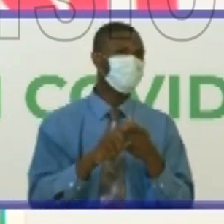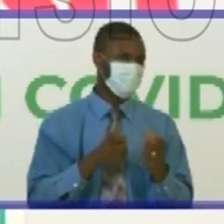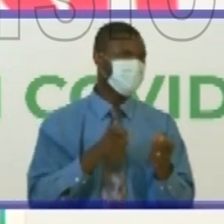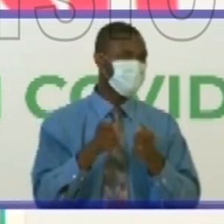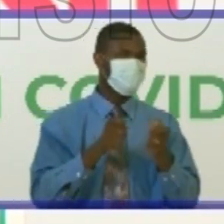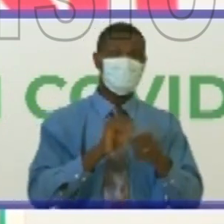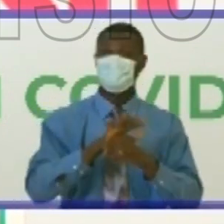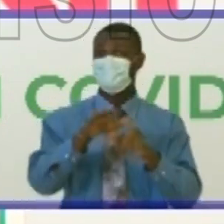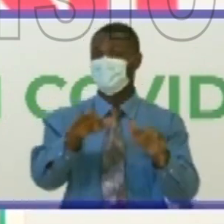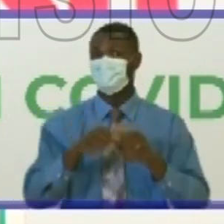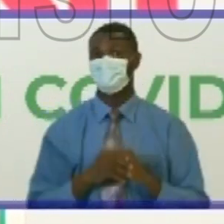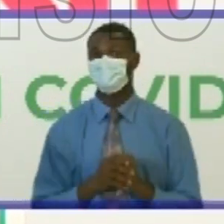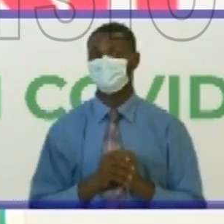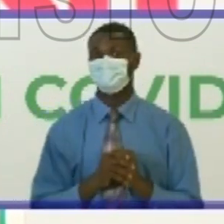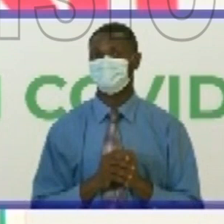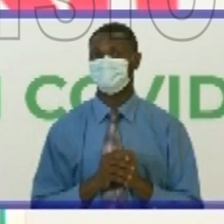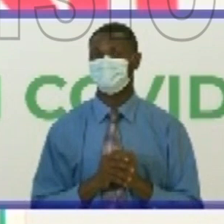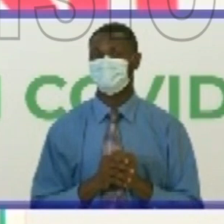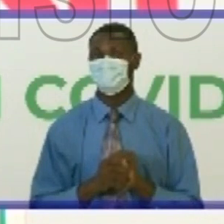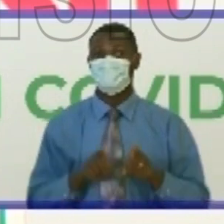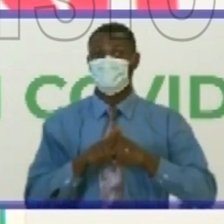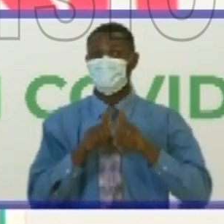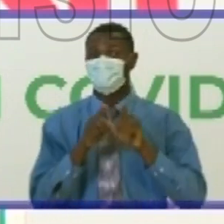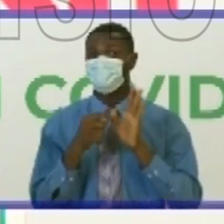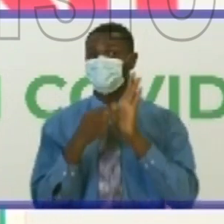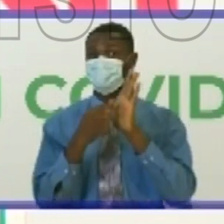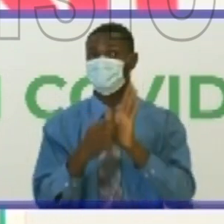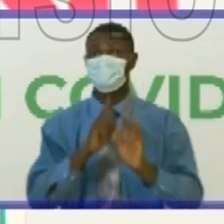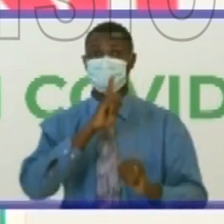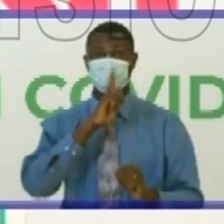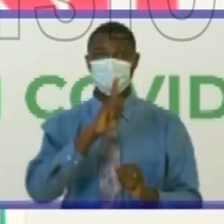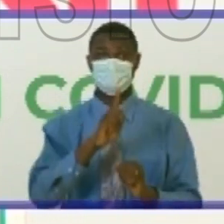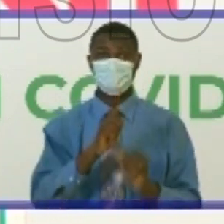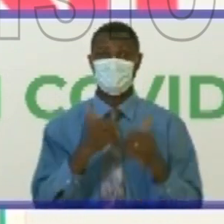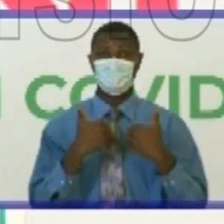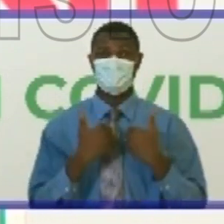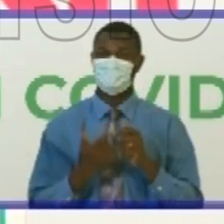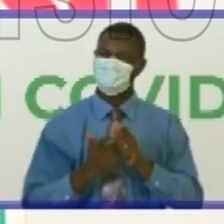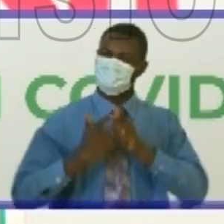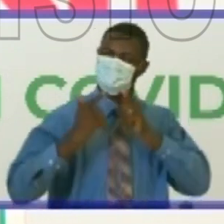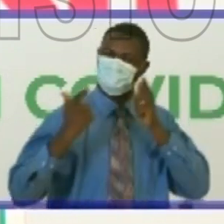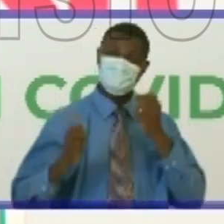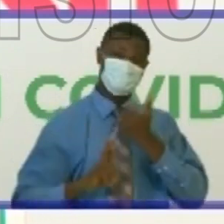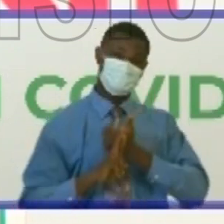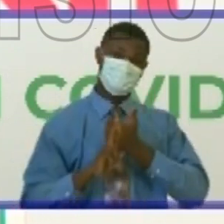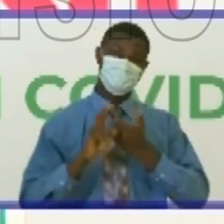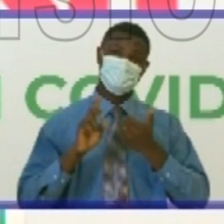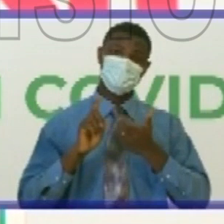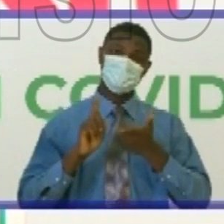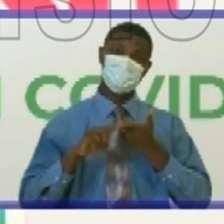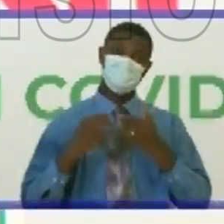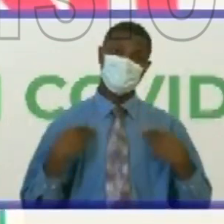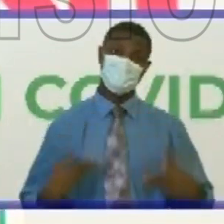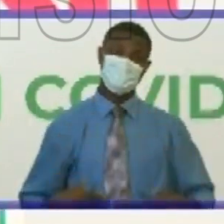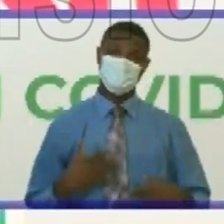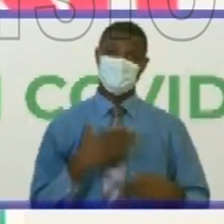pandemic. It definitely, almost certainly, poses a greater risk to the health and safety of the parents